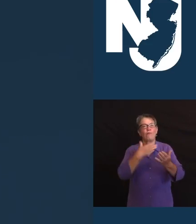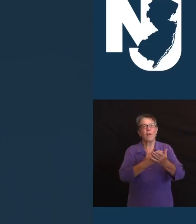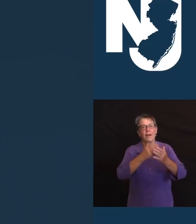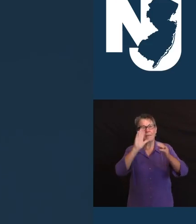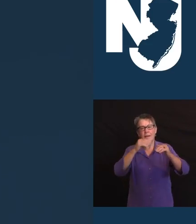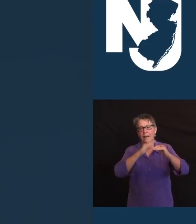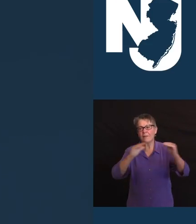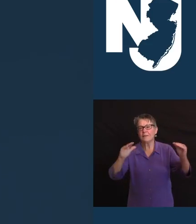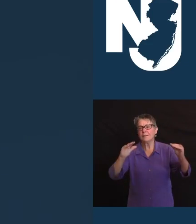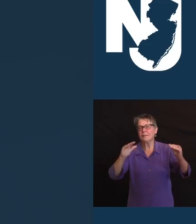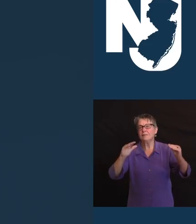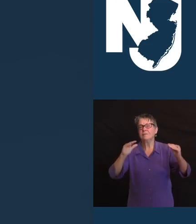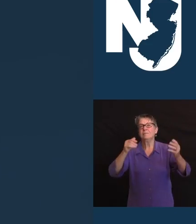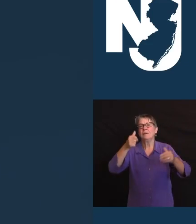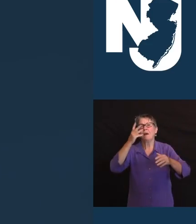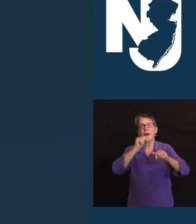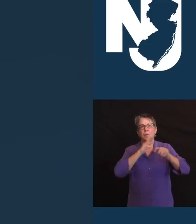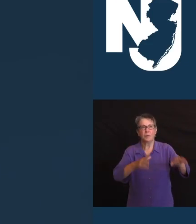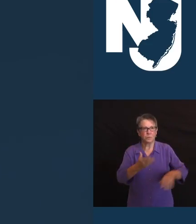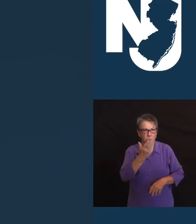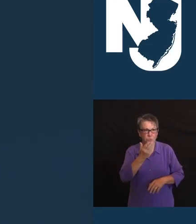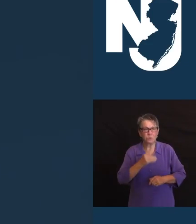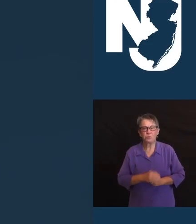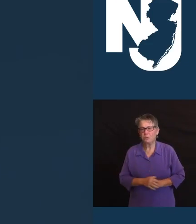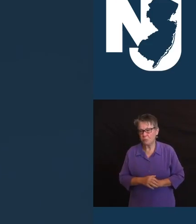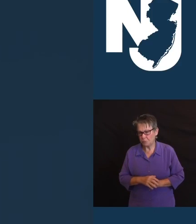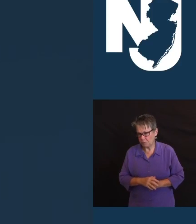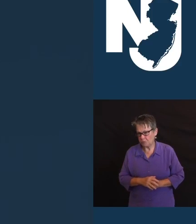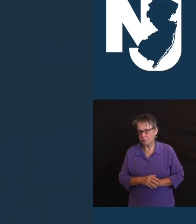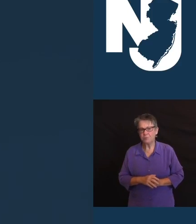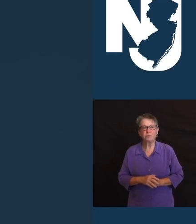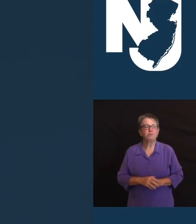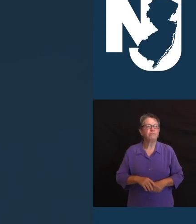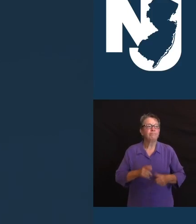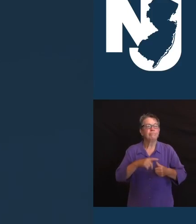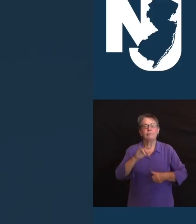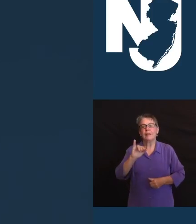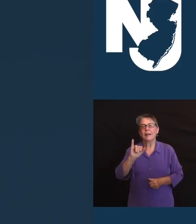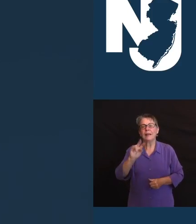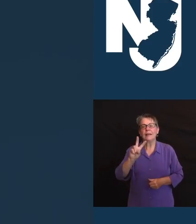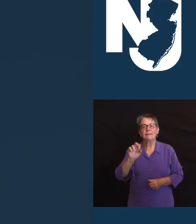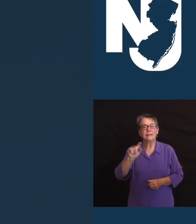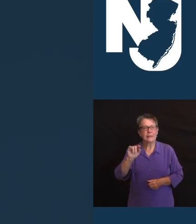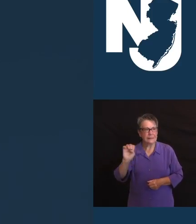ones. Next, we remember on the left, Yvette